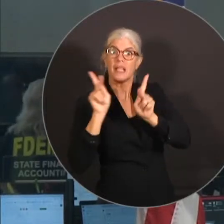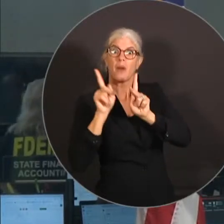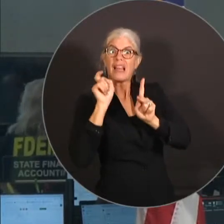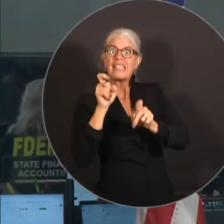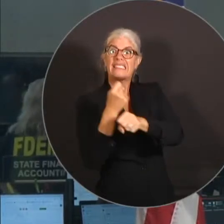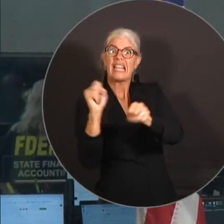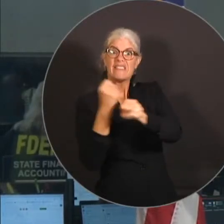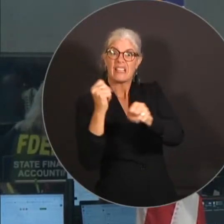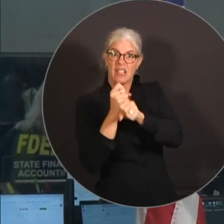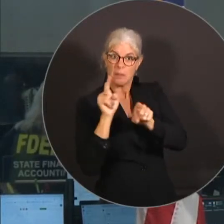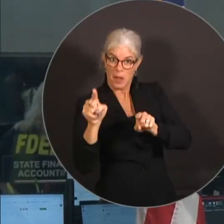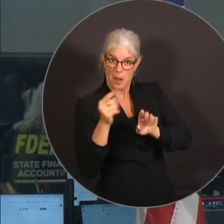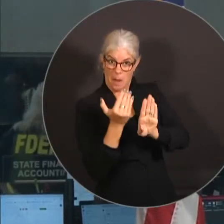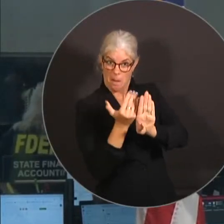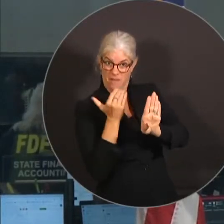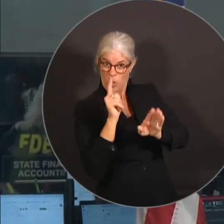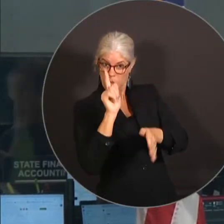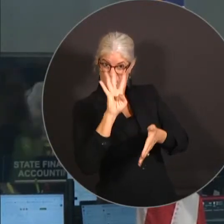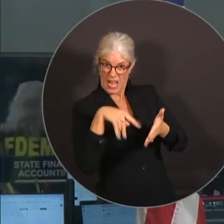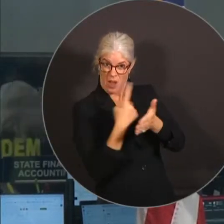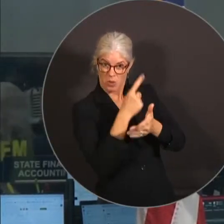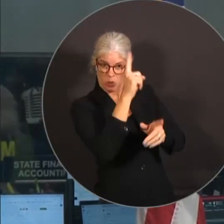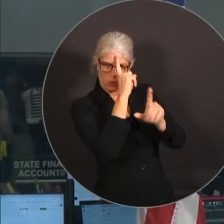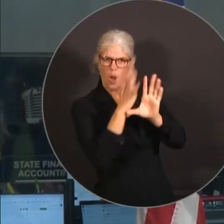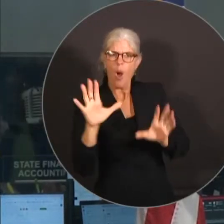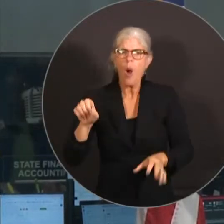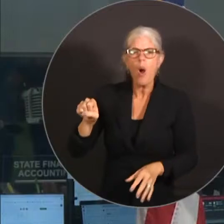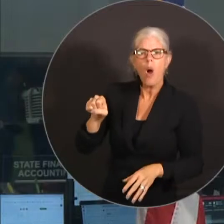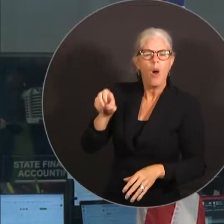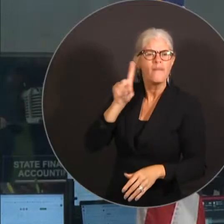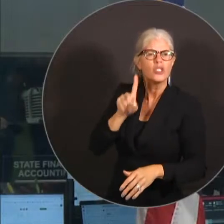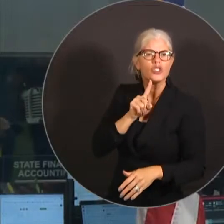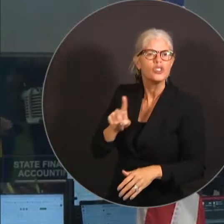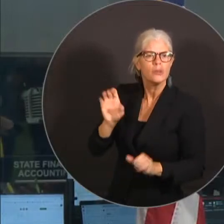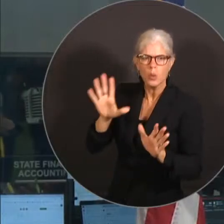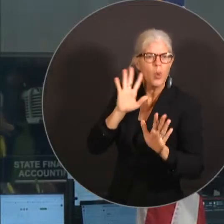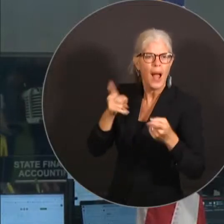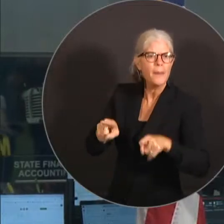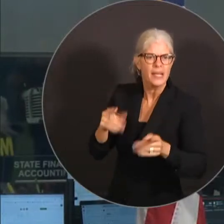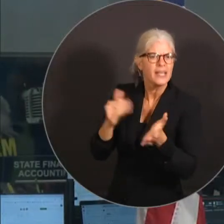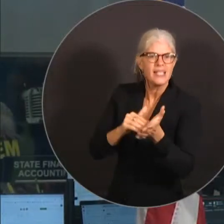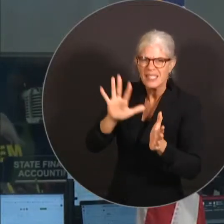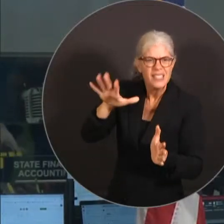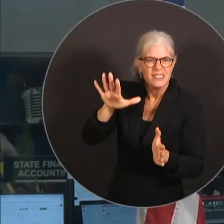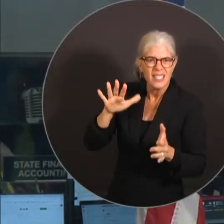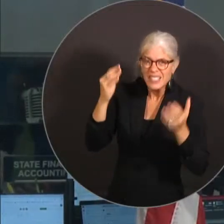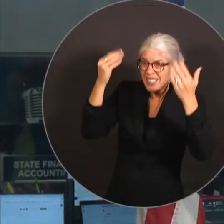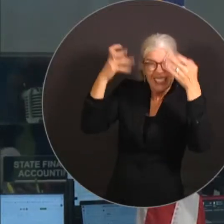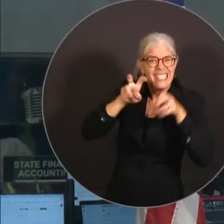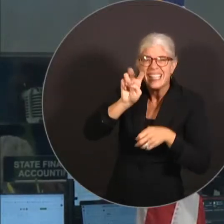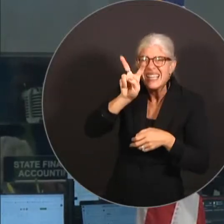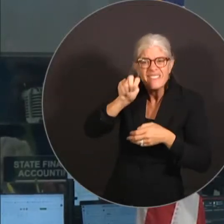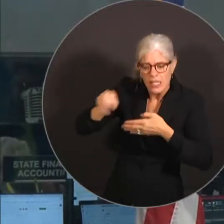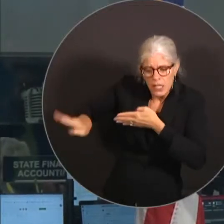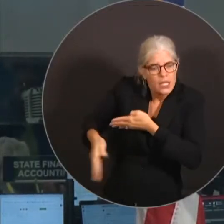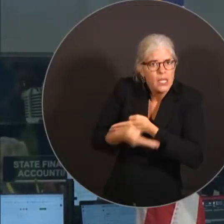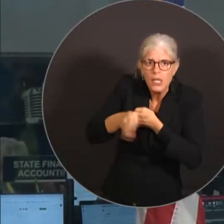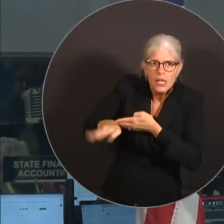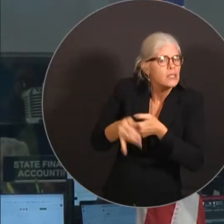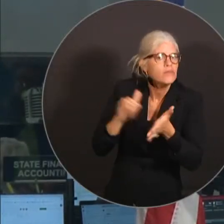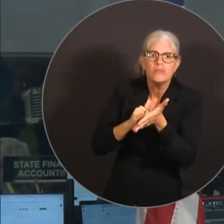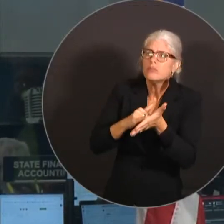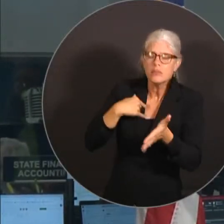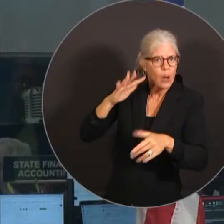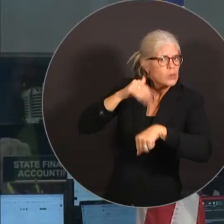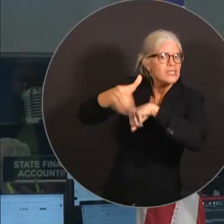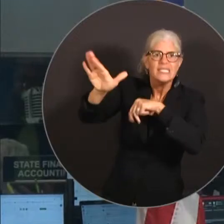even came up. That'll happen again. Yes. Happen again. So, yeah, they will do in the dark. That is totally, absolutely fine. It's